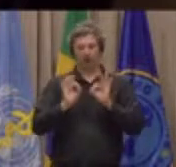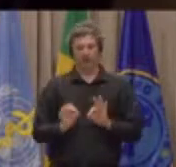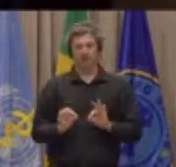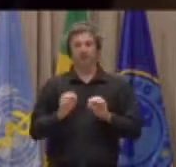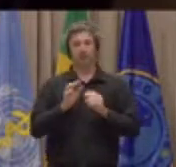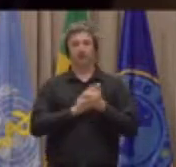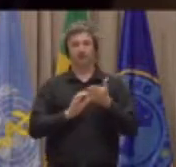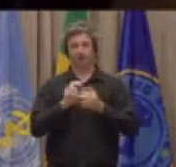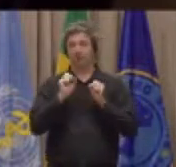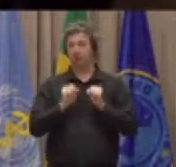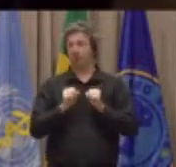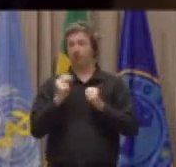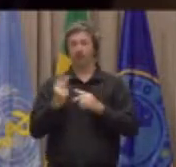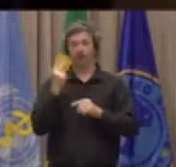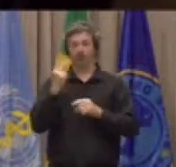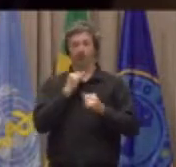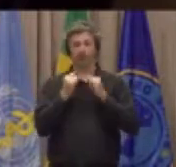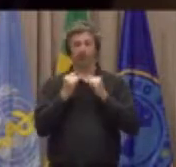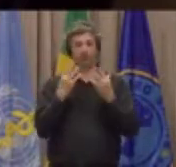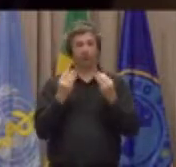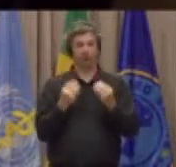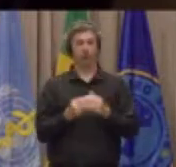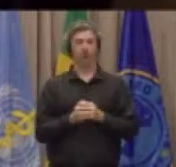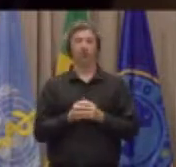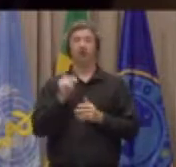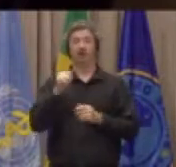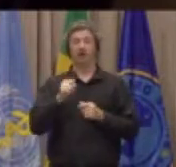information that can generate.